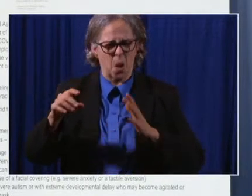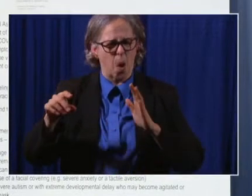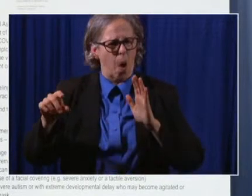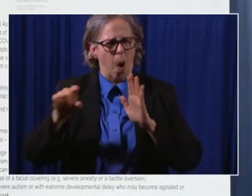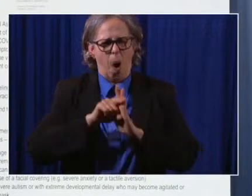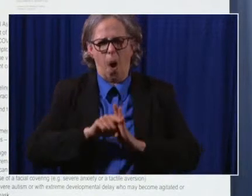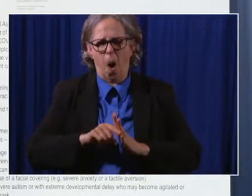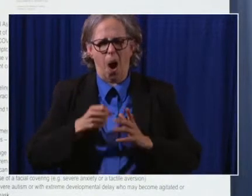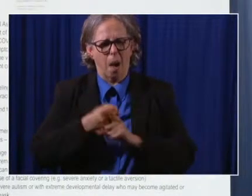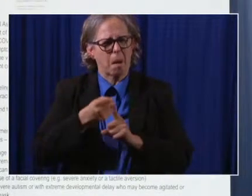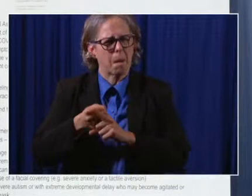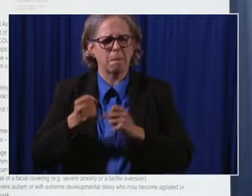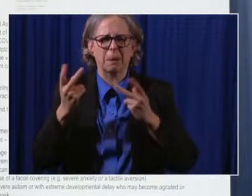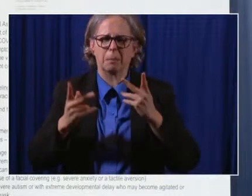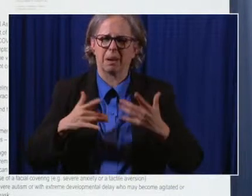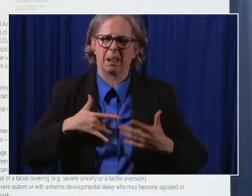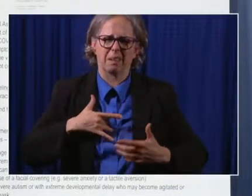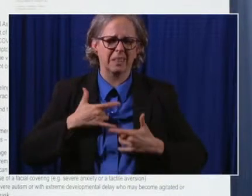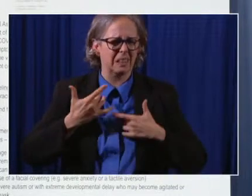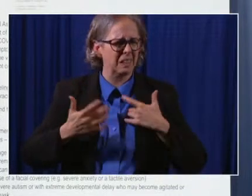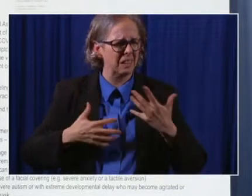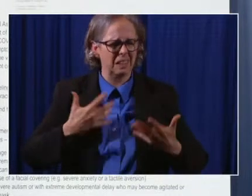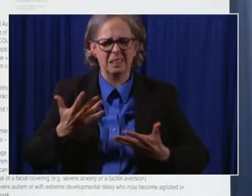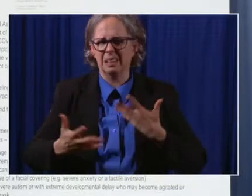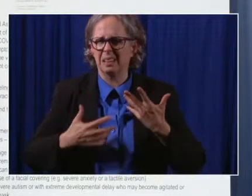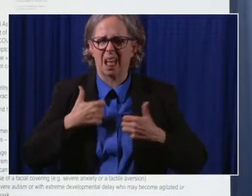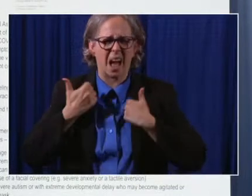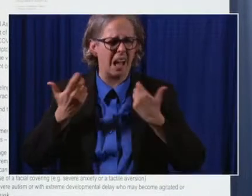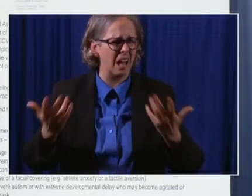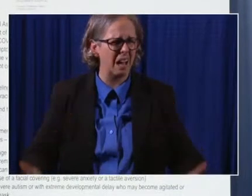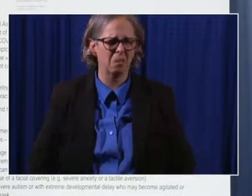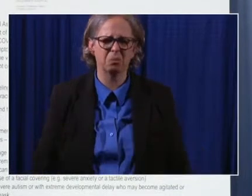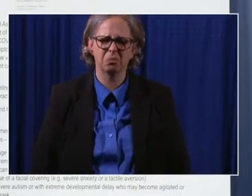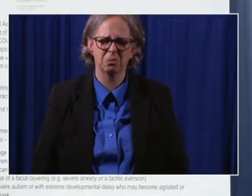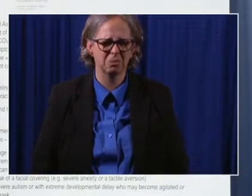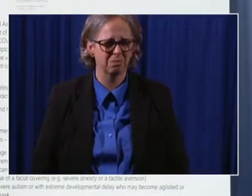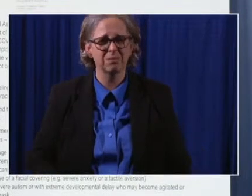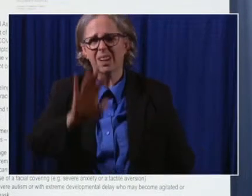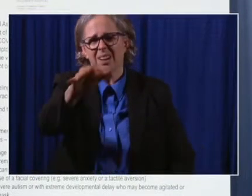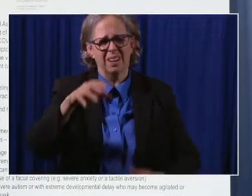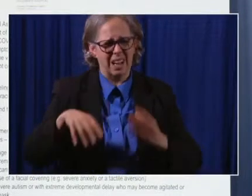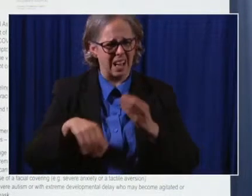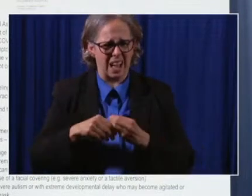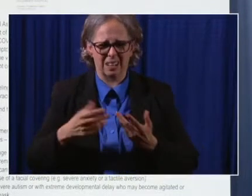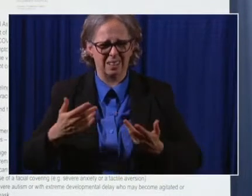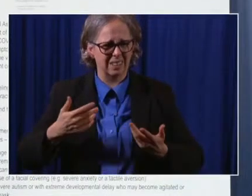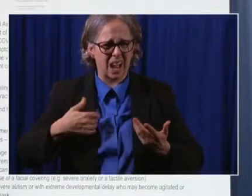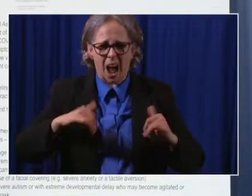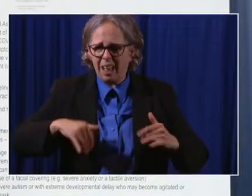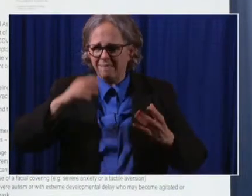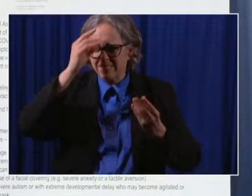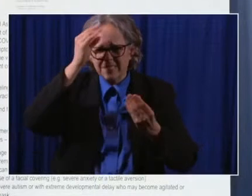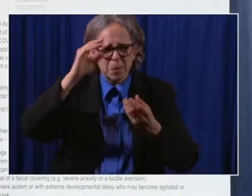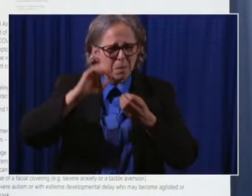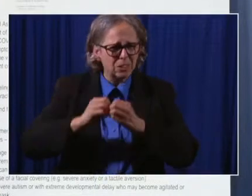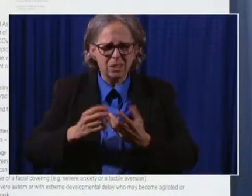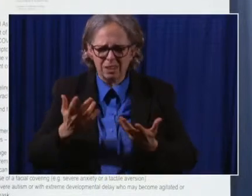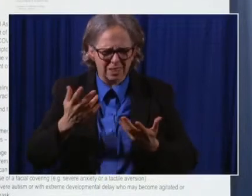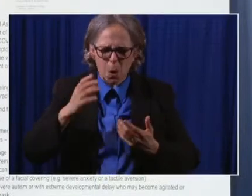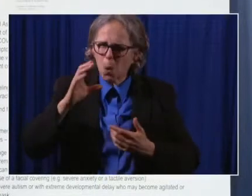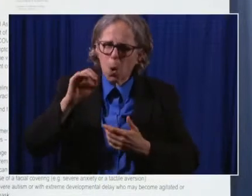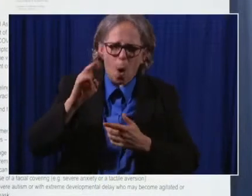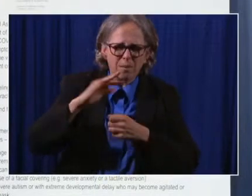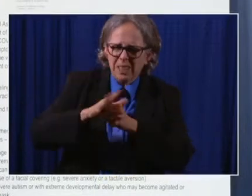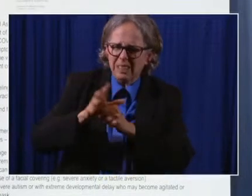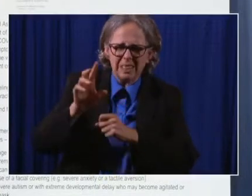The other part that we can't measure, frankly, or don't have good data on, is in regard to those people who